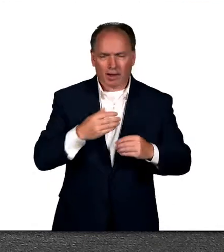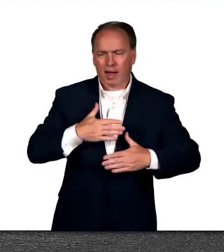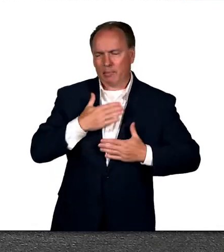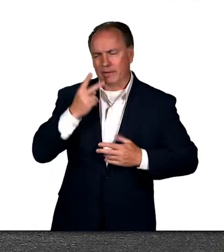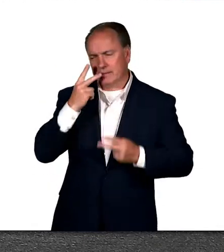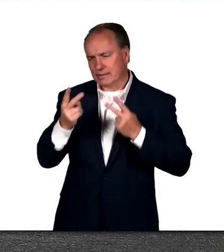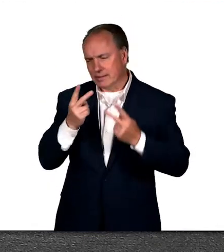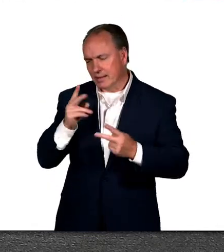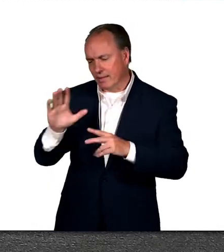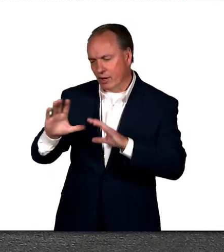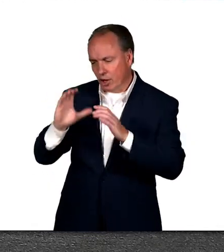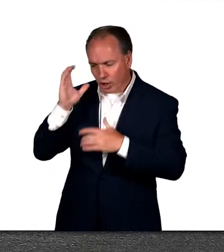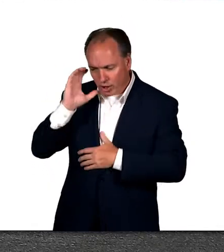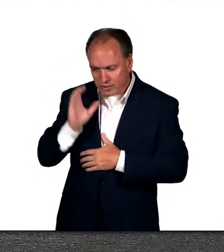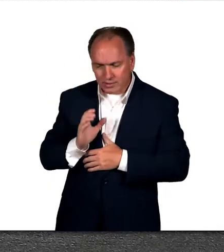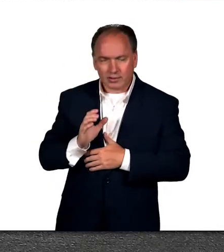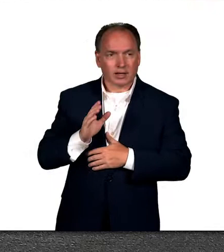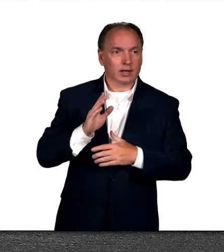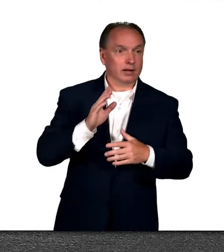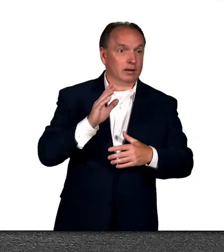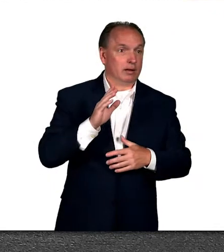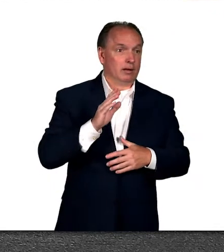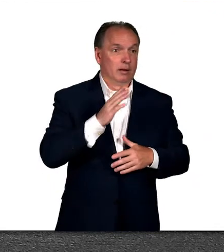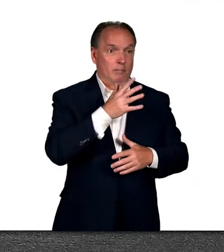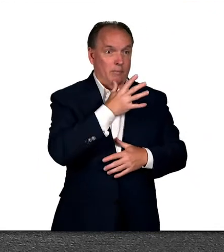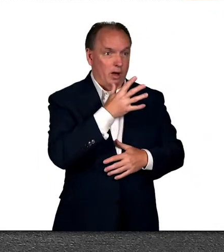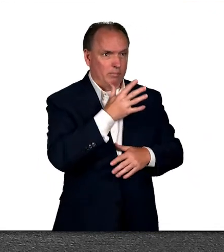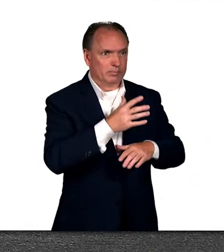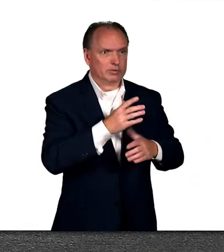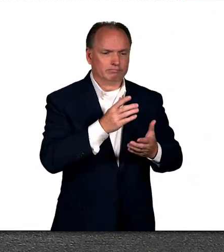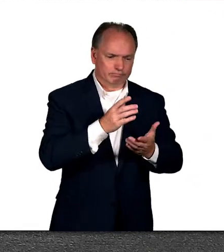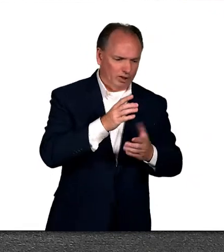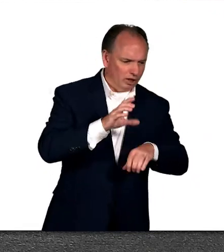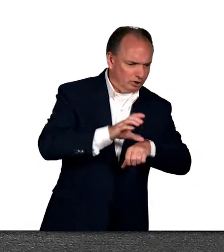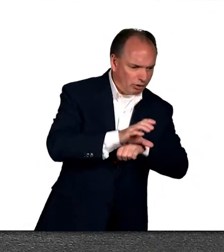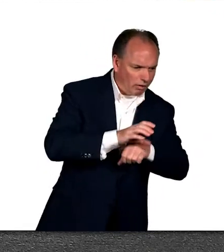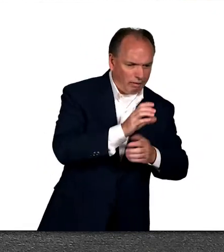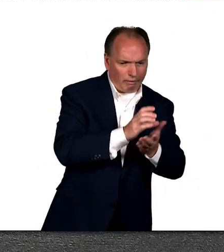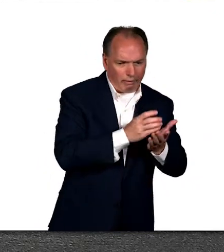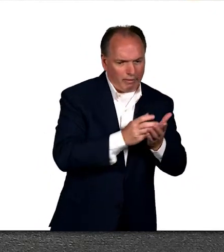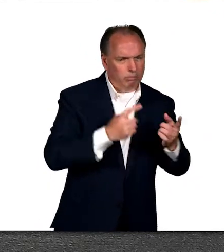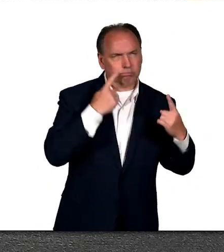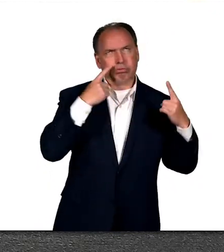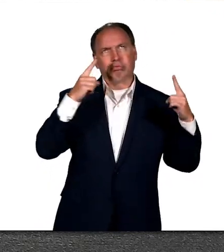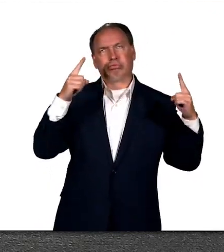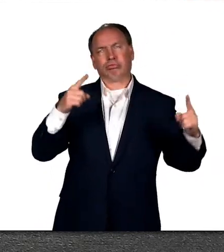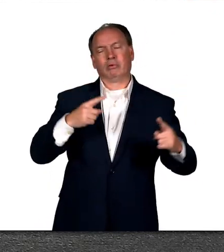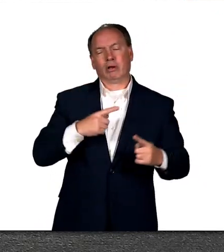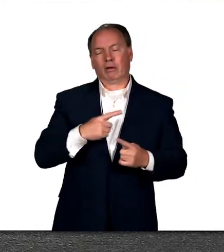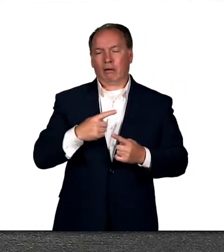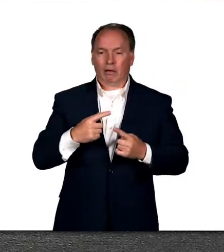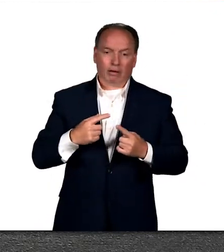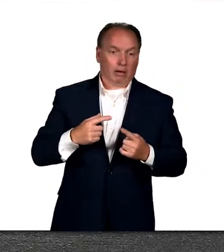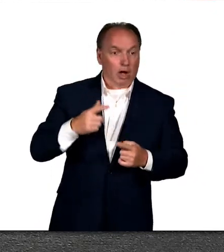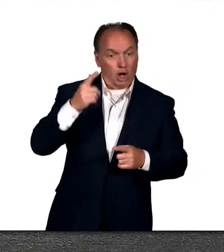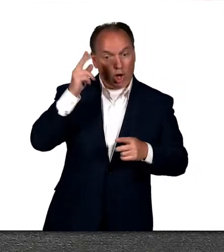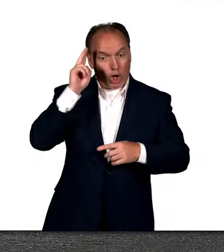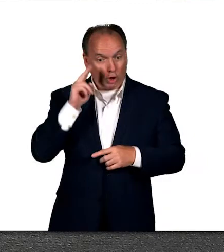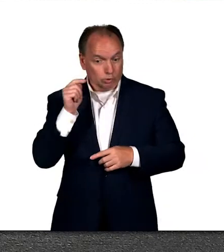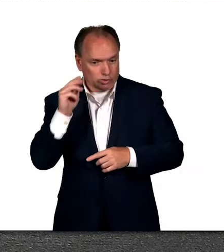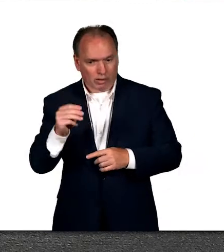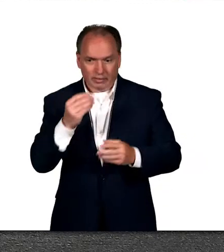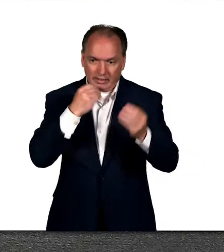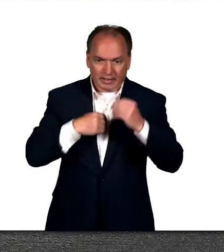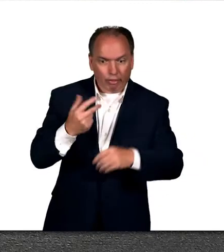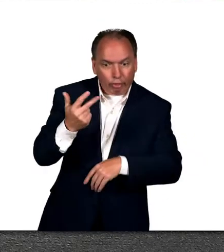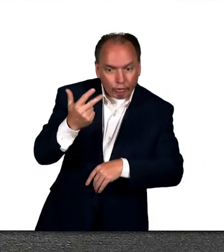to see their cousins. Mrs. Brown's chocolate cake is a big success. Uncle Tom eats 3 pieces.